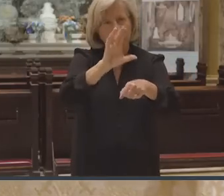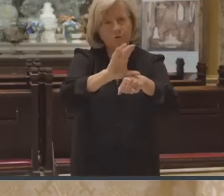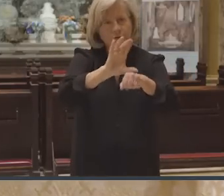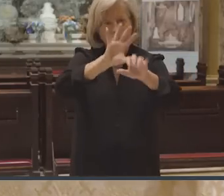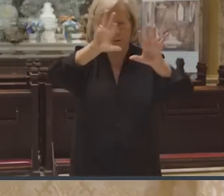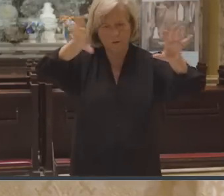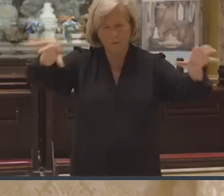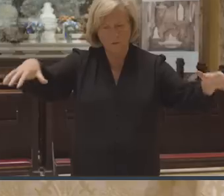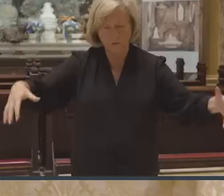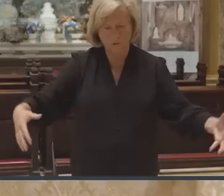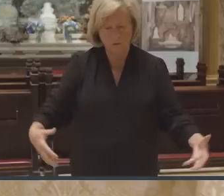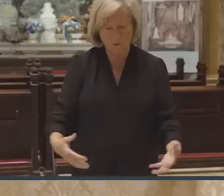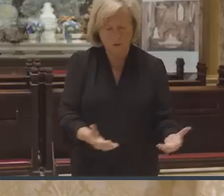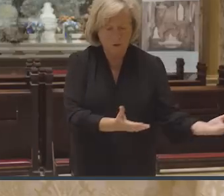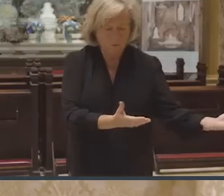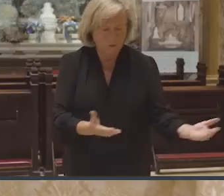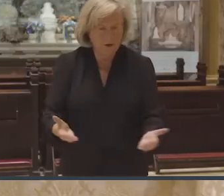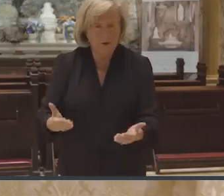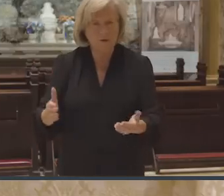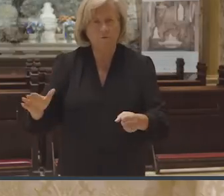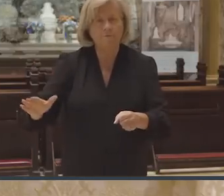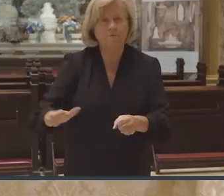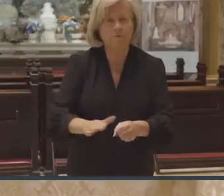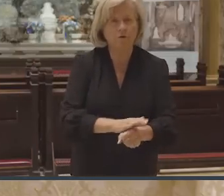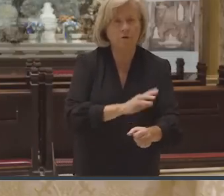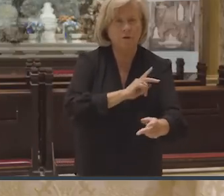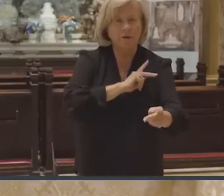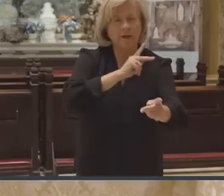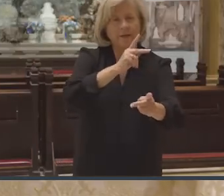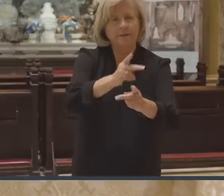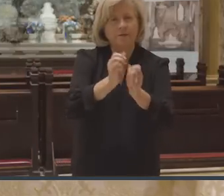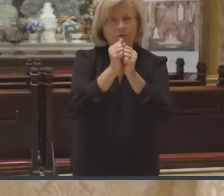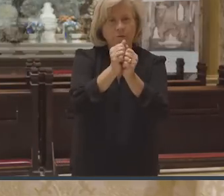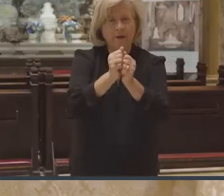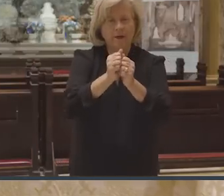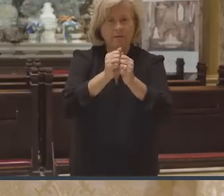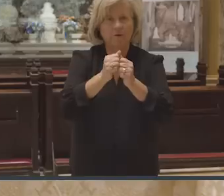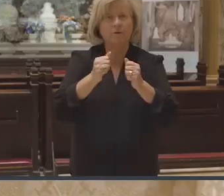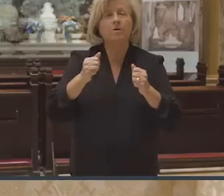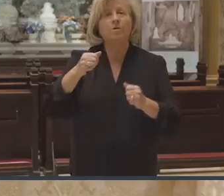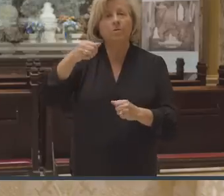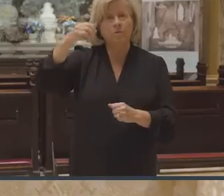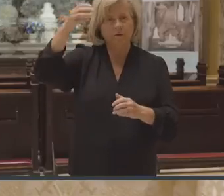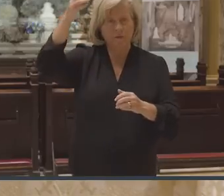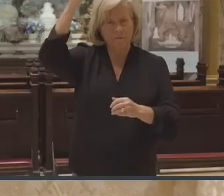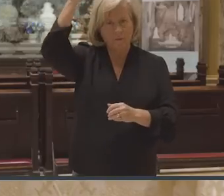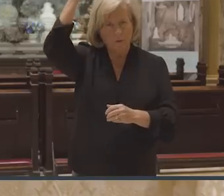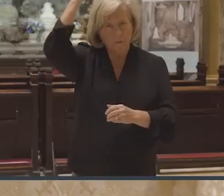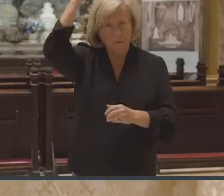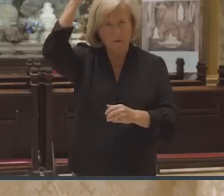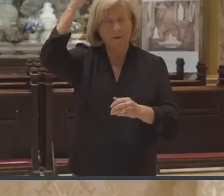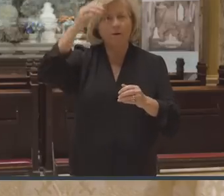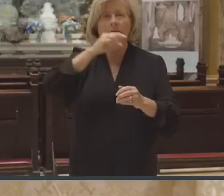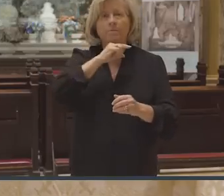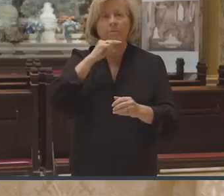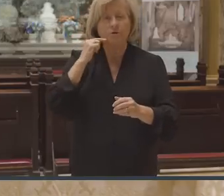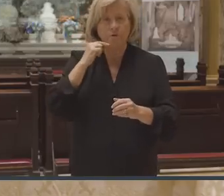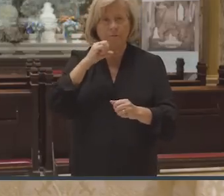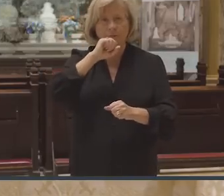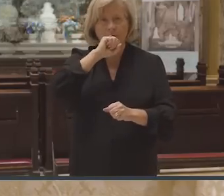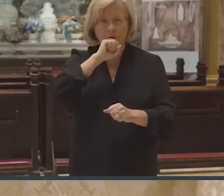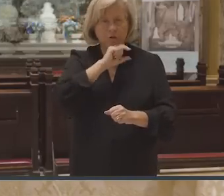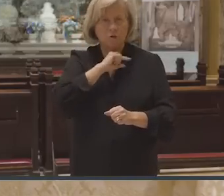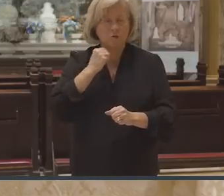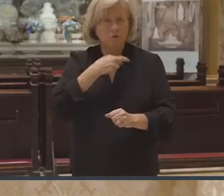and bring her to the fullness of charity, together with Francis, our Pope, and Michael, our Bishop, and all the clergy, the